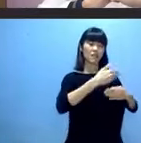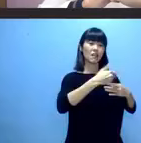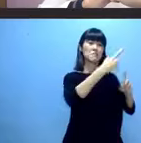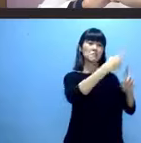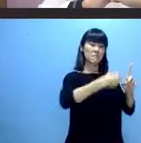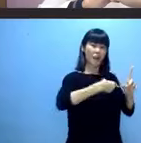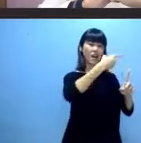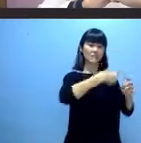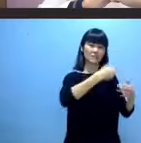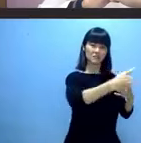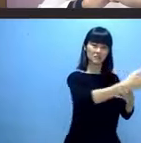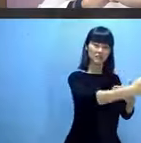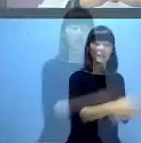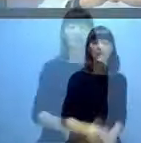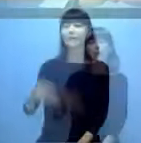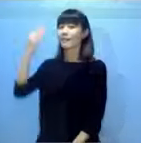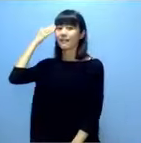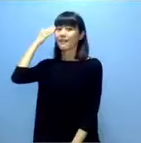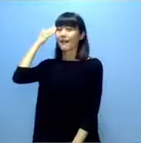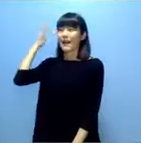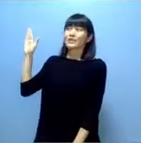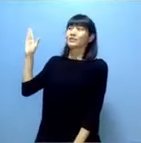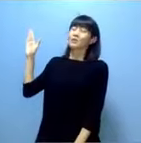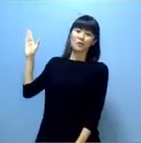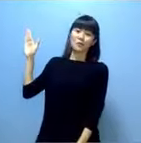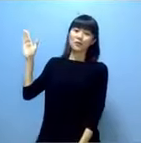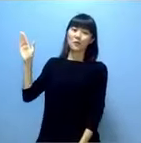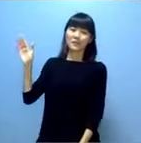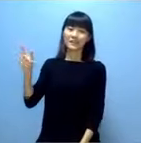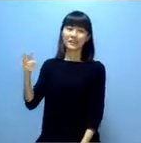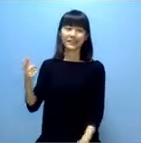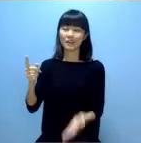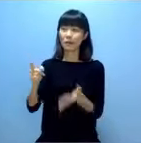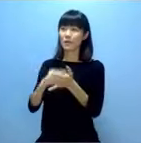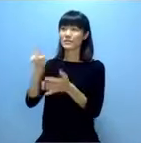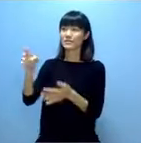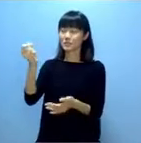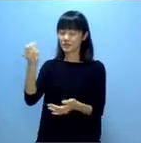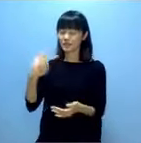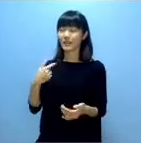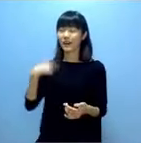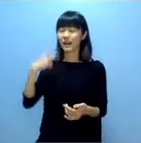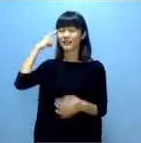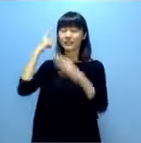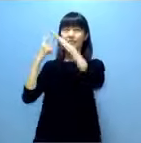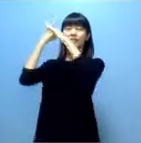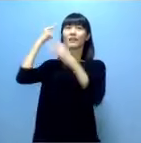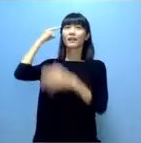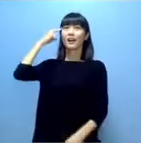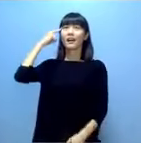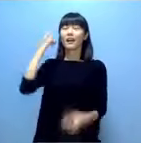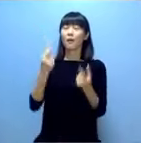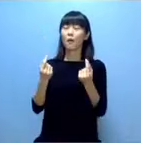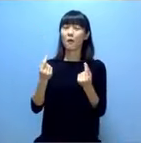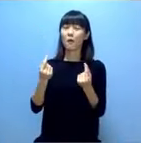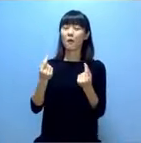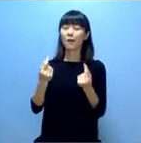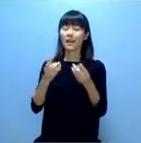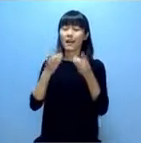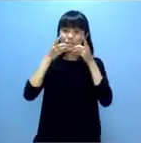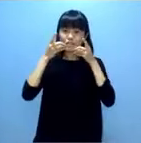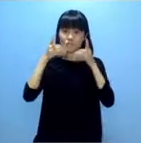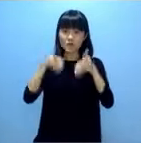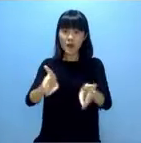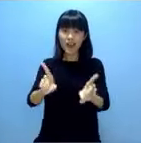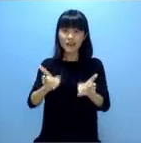I don't know. So I think the moment you say that, it just popped into my head, like, how am I going to do Dragon Boat online, right? Online, like, right?